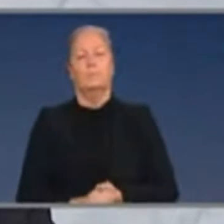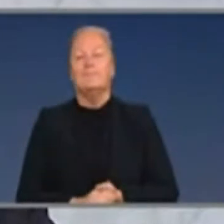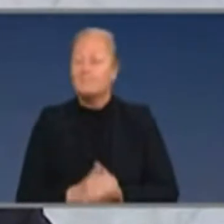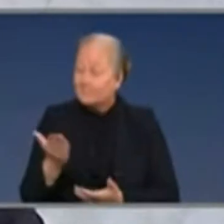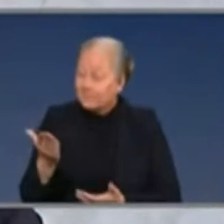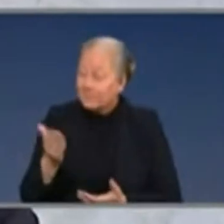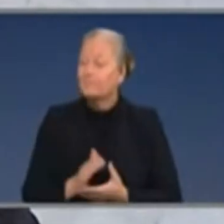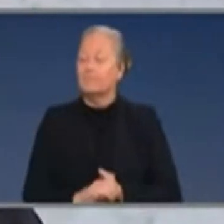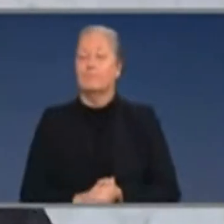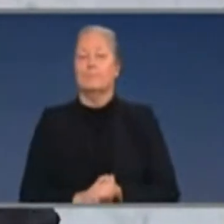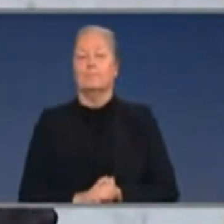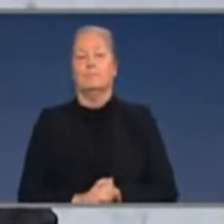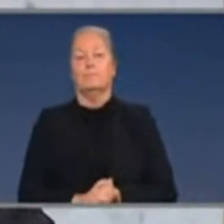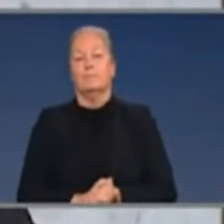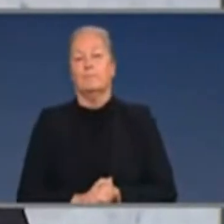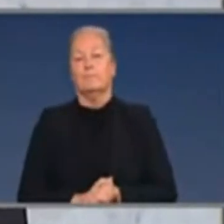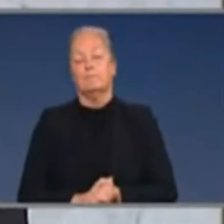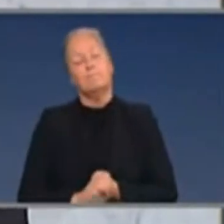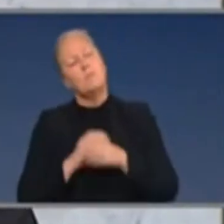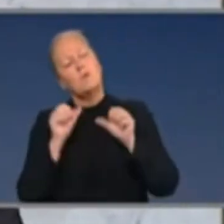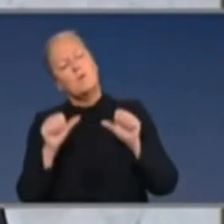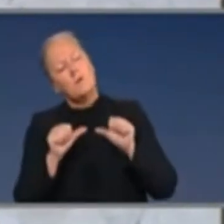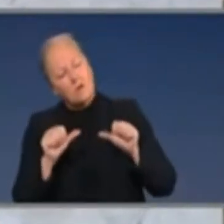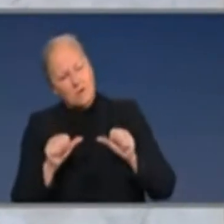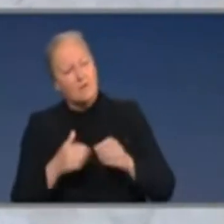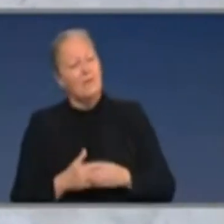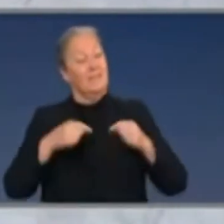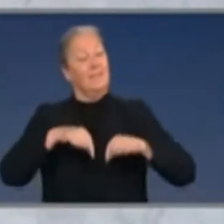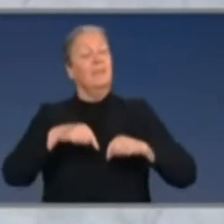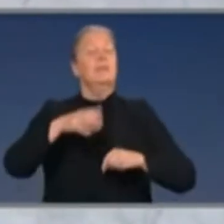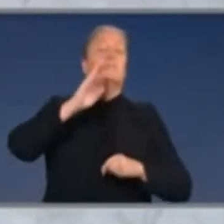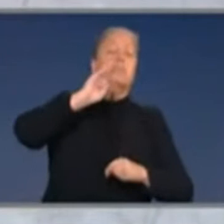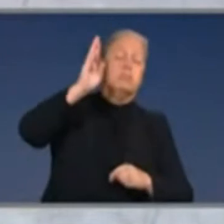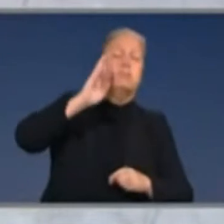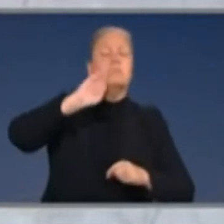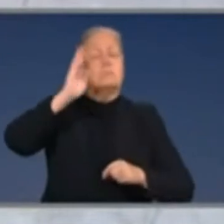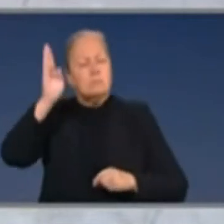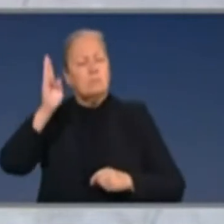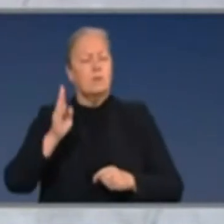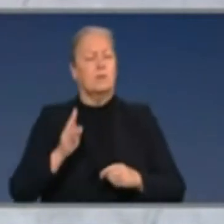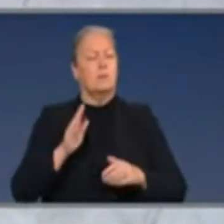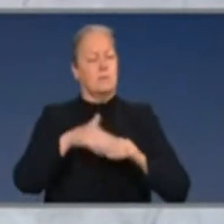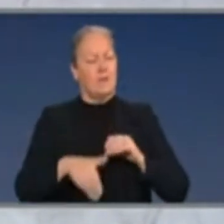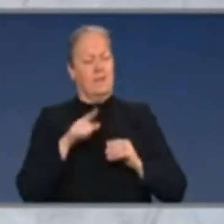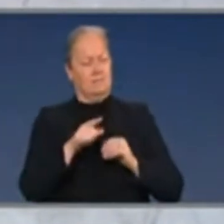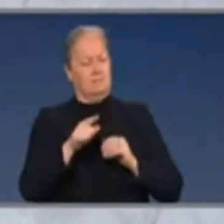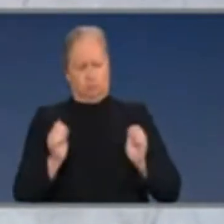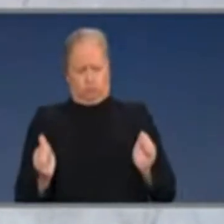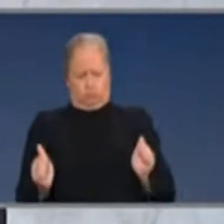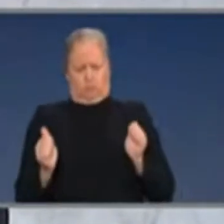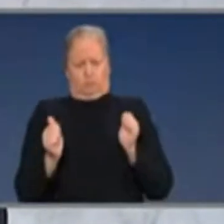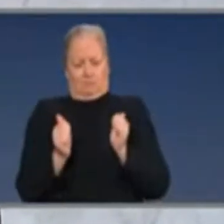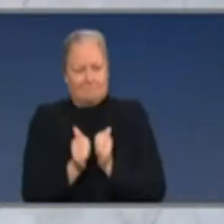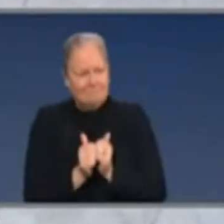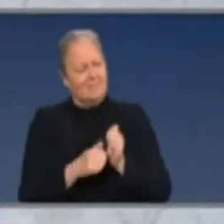Please. Yes, so you've all, during this press conference, narrated a highly successful process of co-design in terms